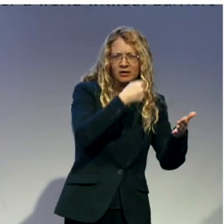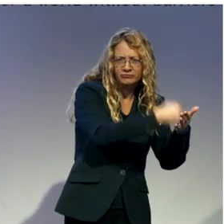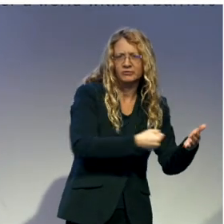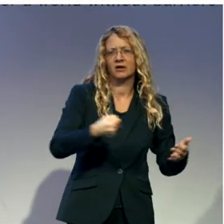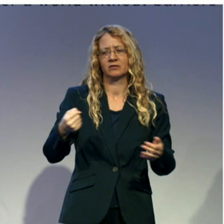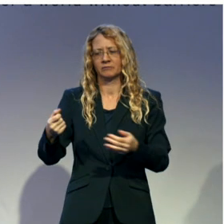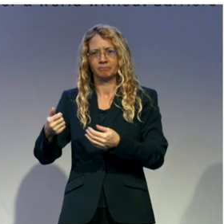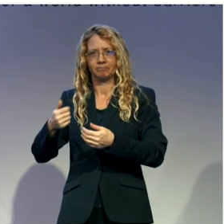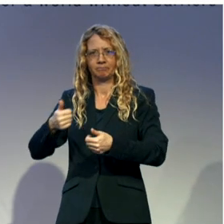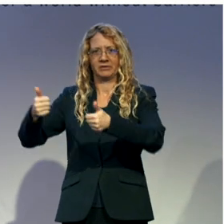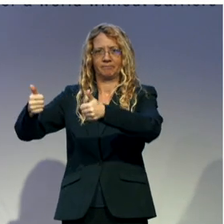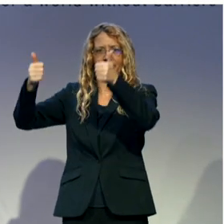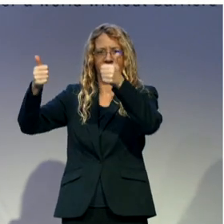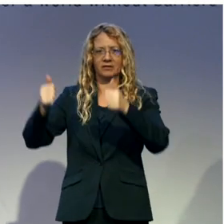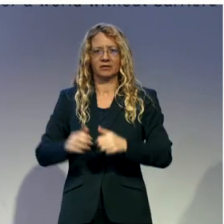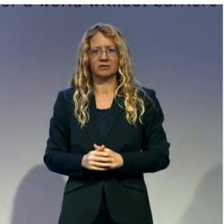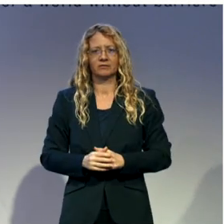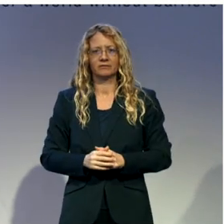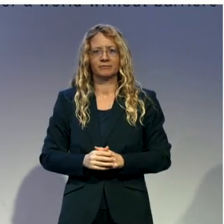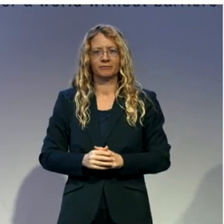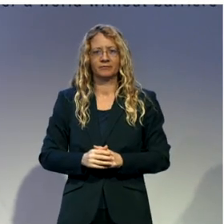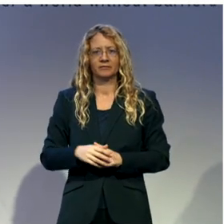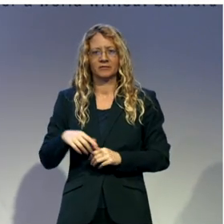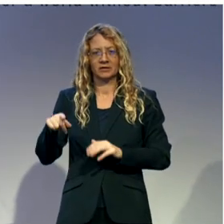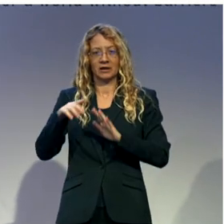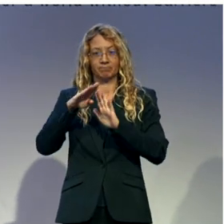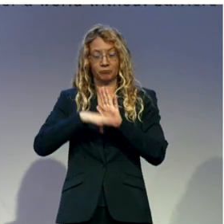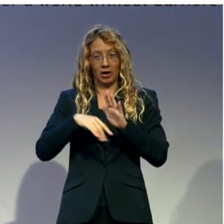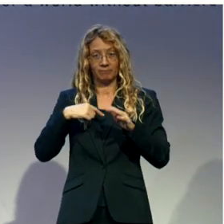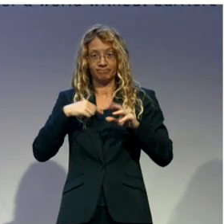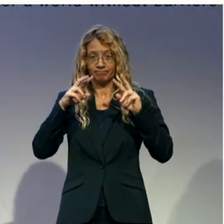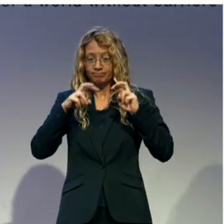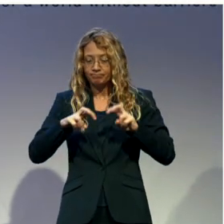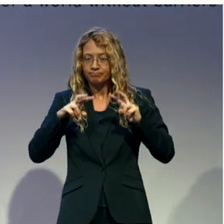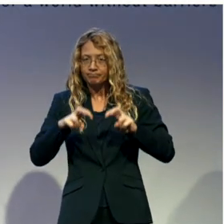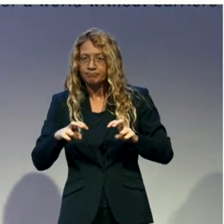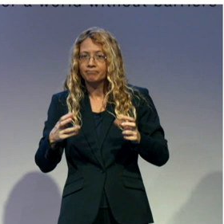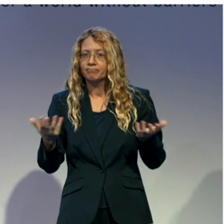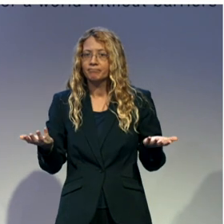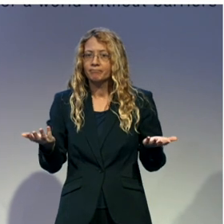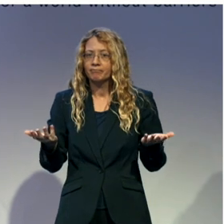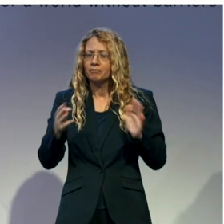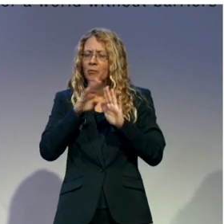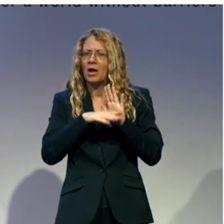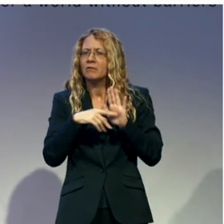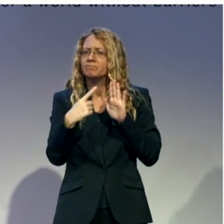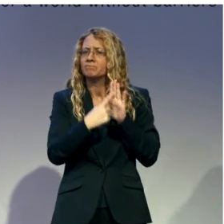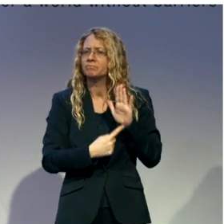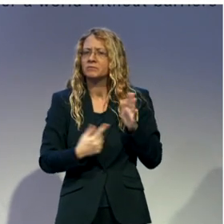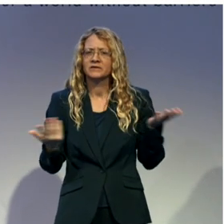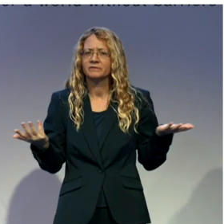During the program, we've also carried out research on what was happening in the program and why this was happening, and we came up